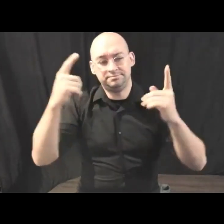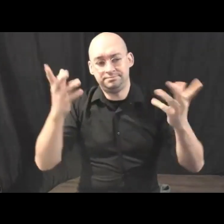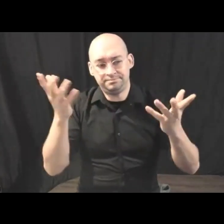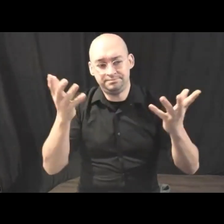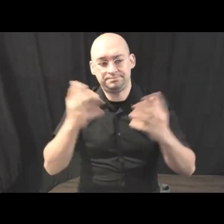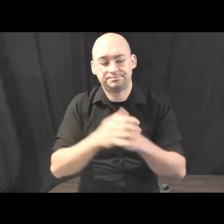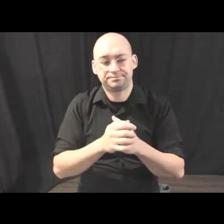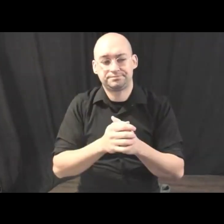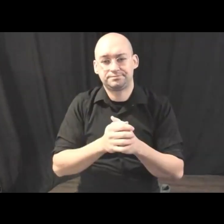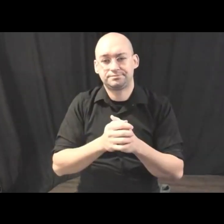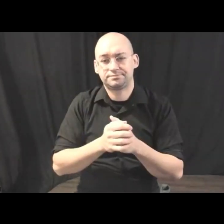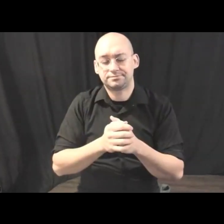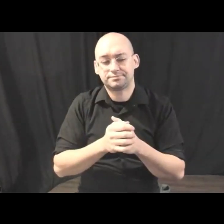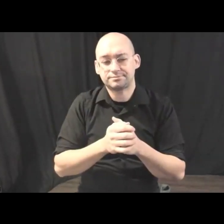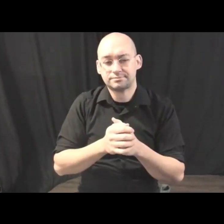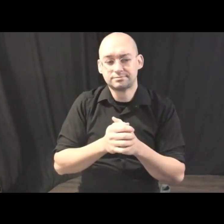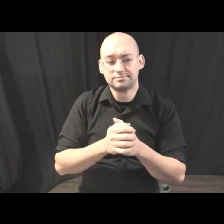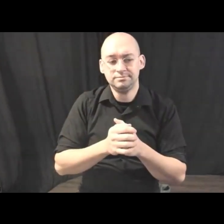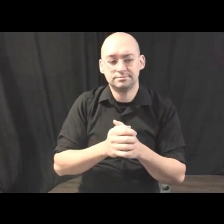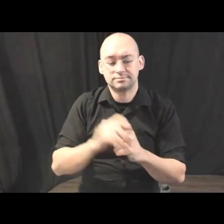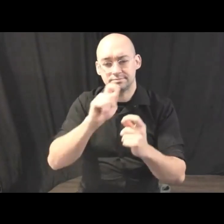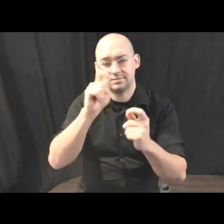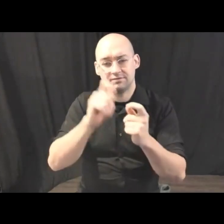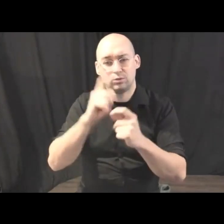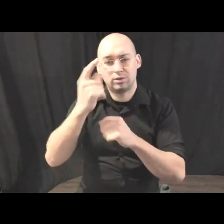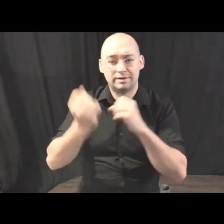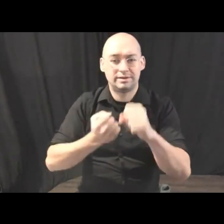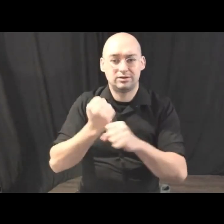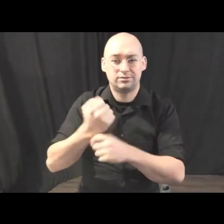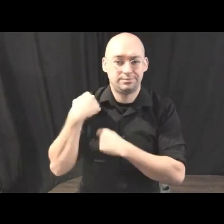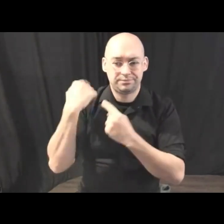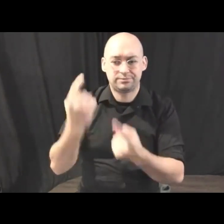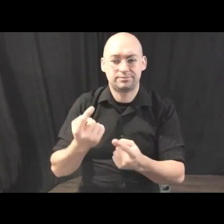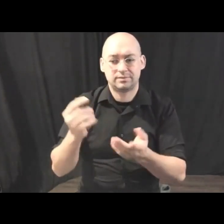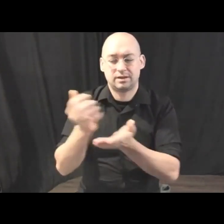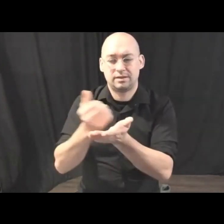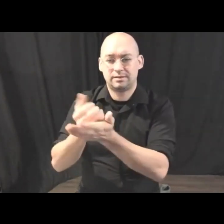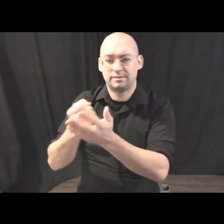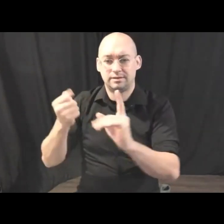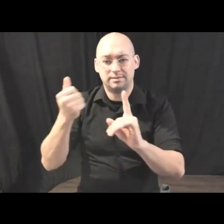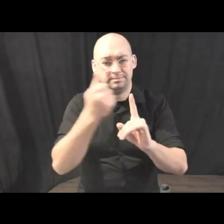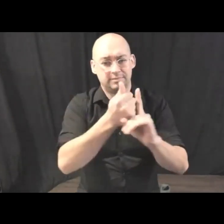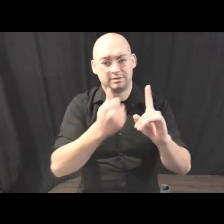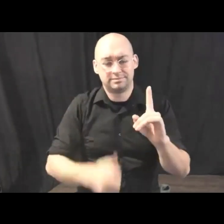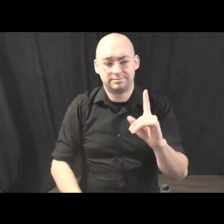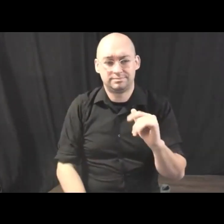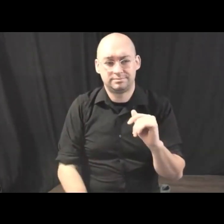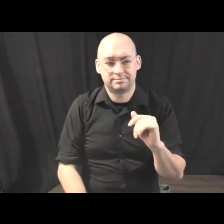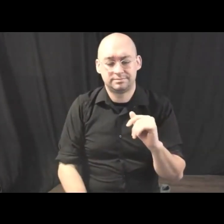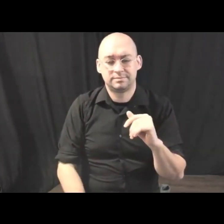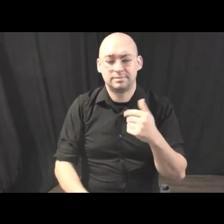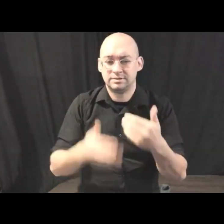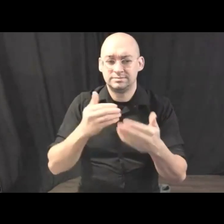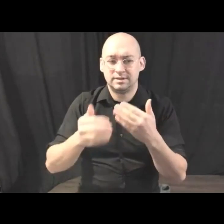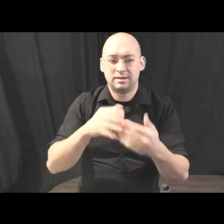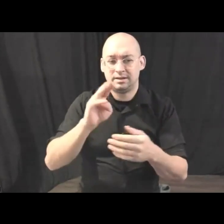more specifically, just in the last year alone, some of the collective impact that we've made together, whether it be the Medi-Cal expansion